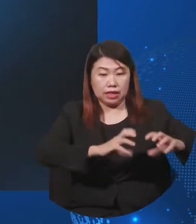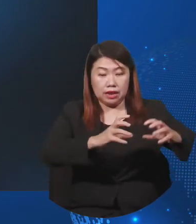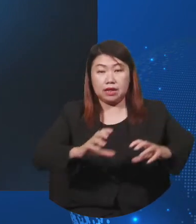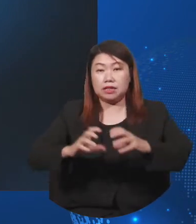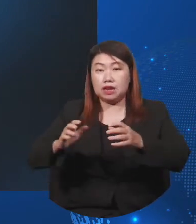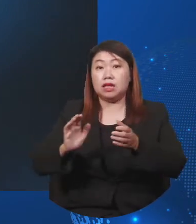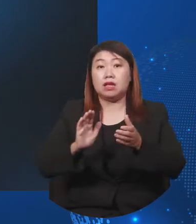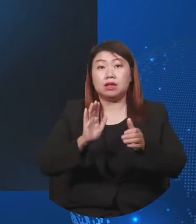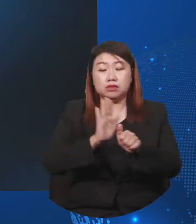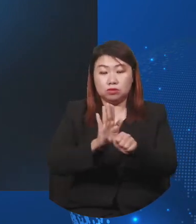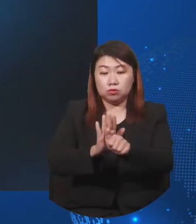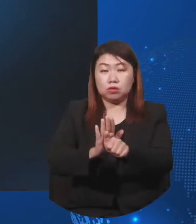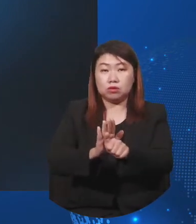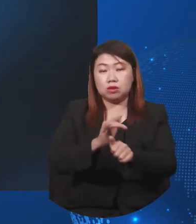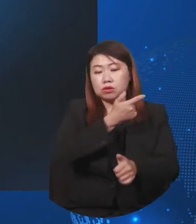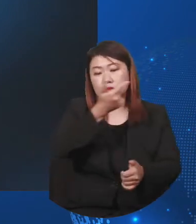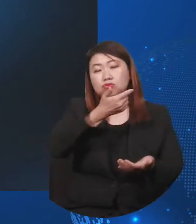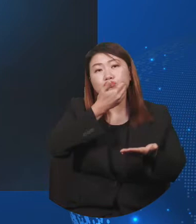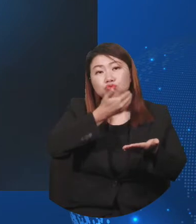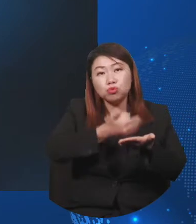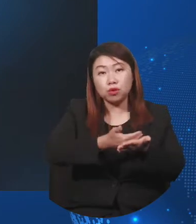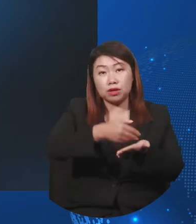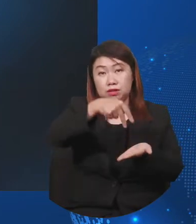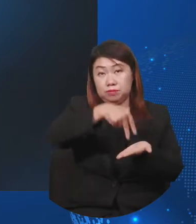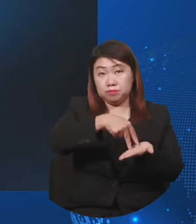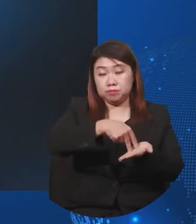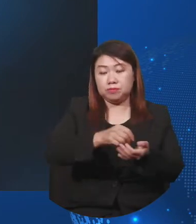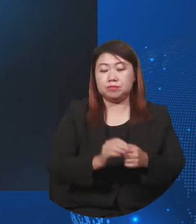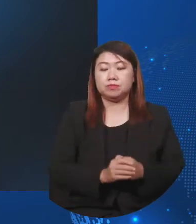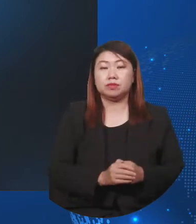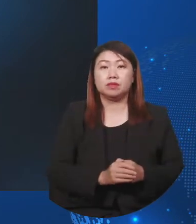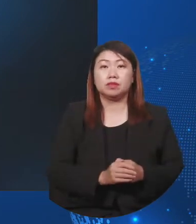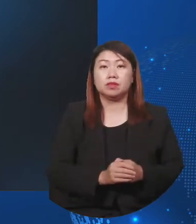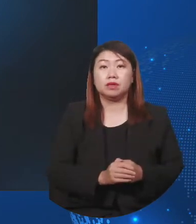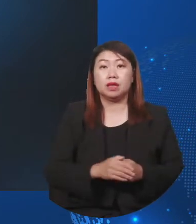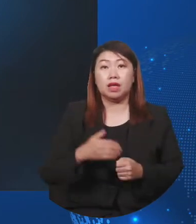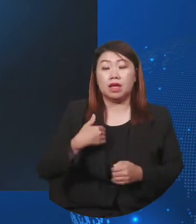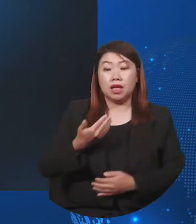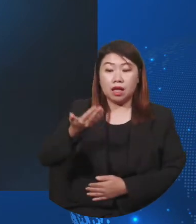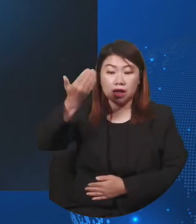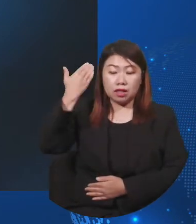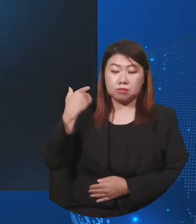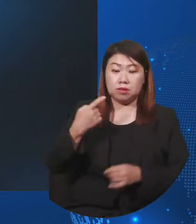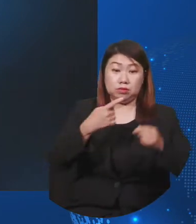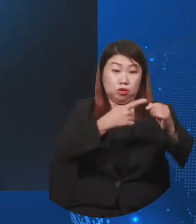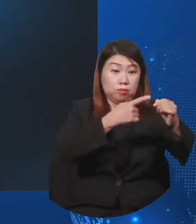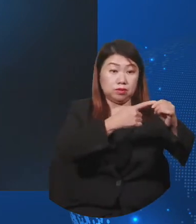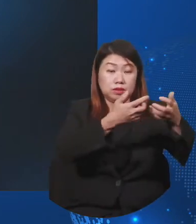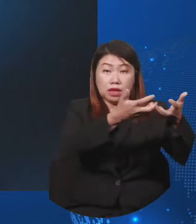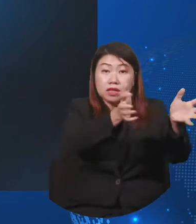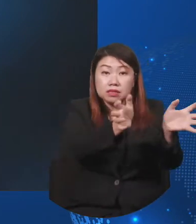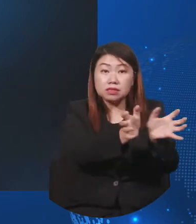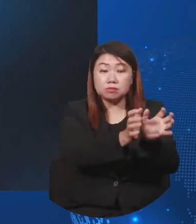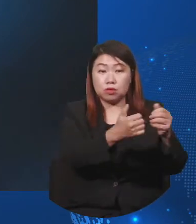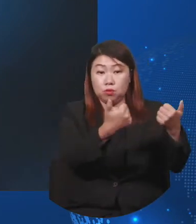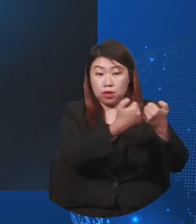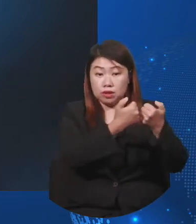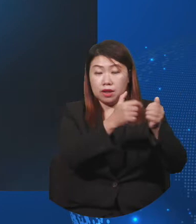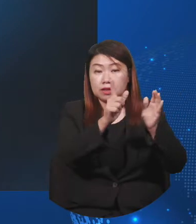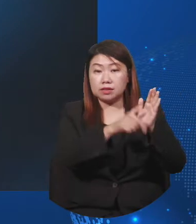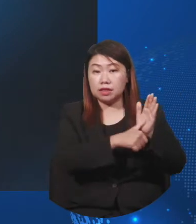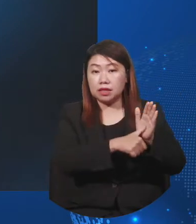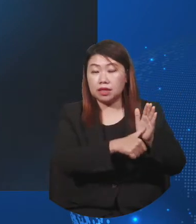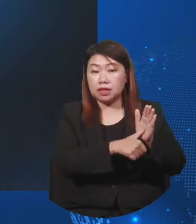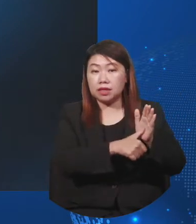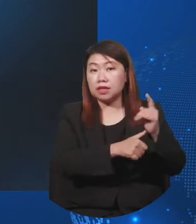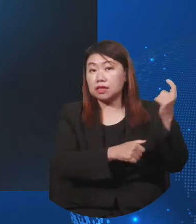think, we have talked about the first session. I listened to part of it, how to more efficiently connect solutions